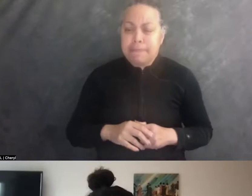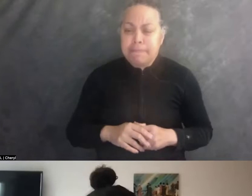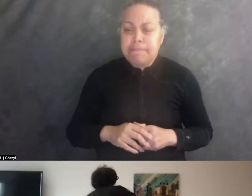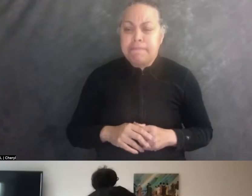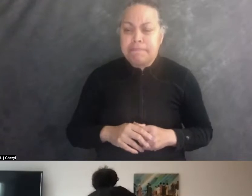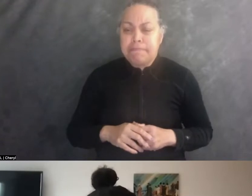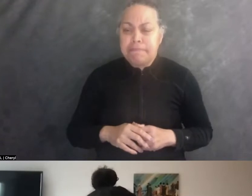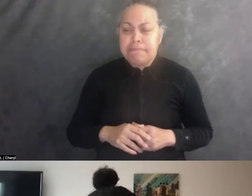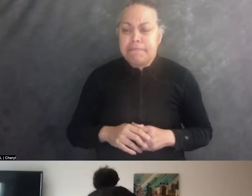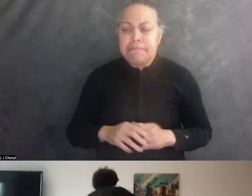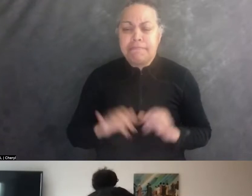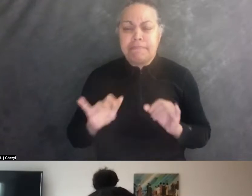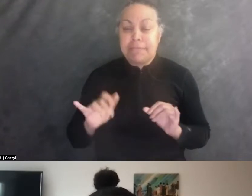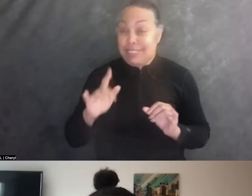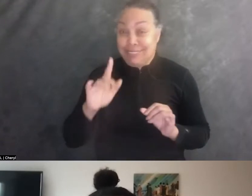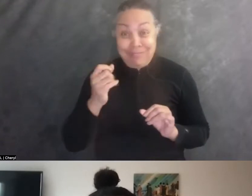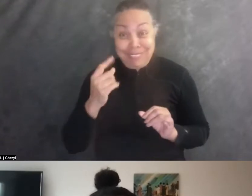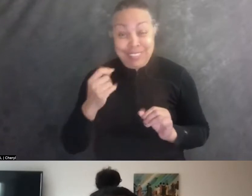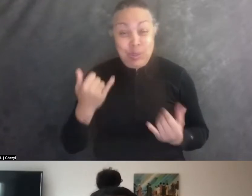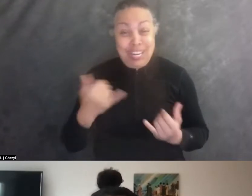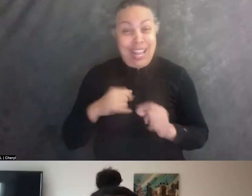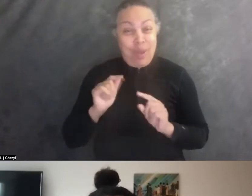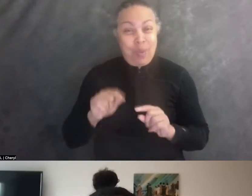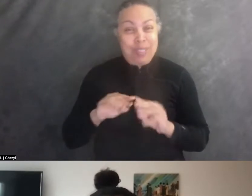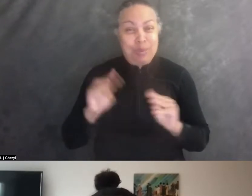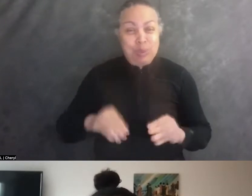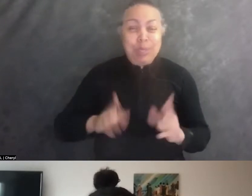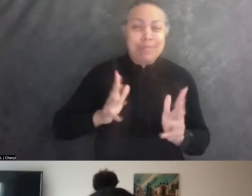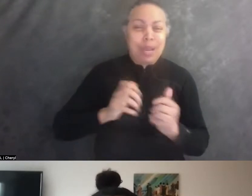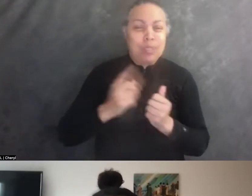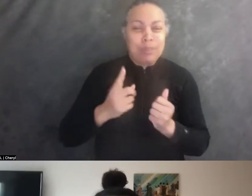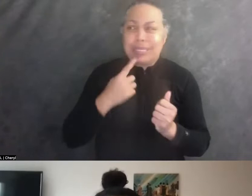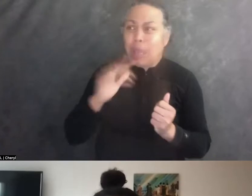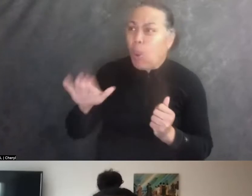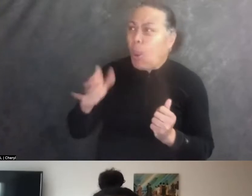I was in the museum today actually speaking with someone and they were just like, thank you so much for